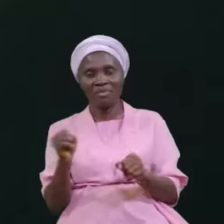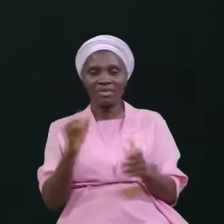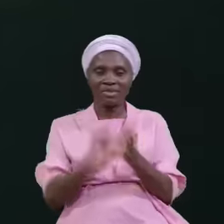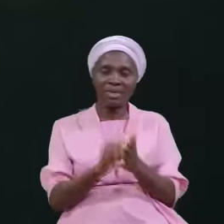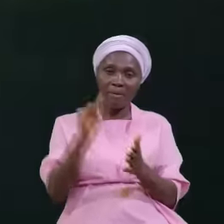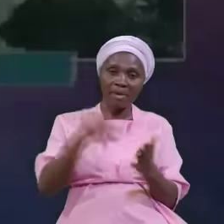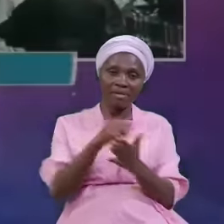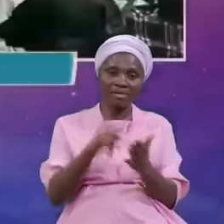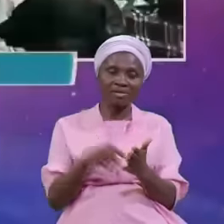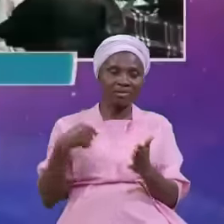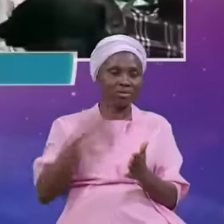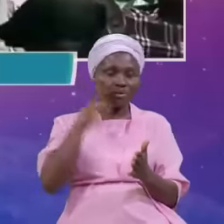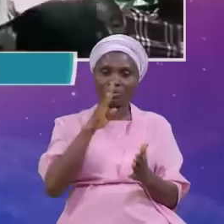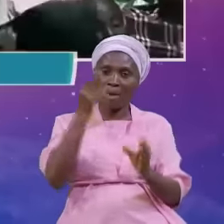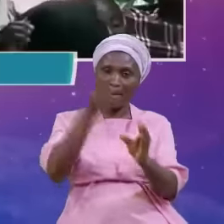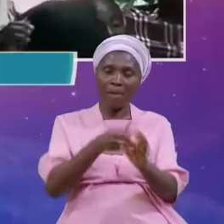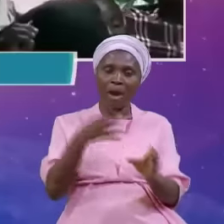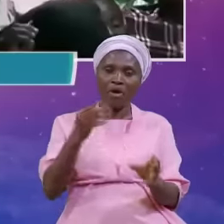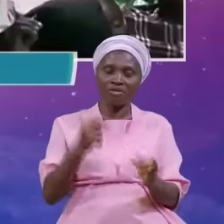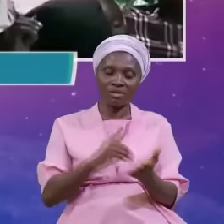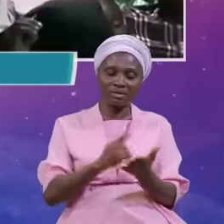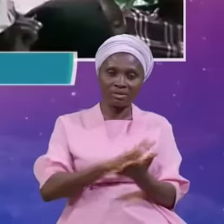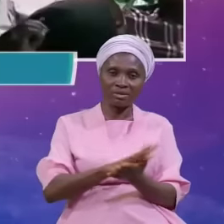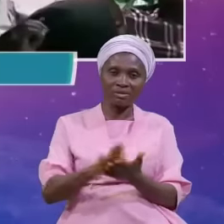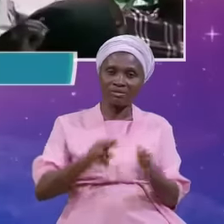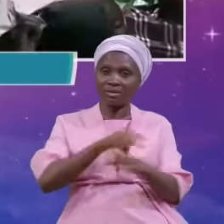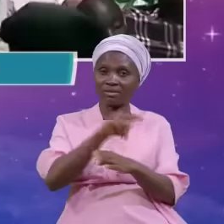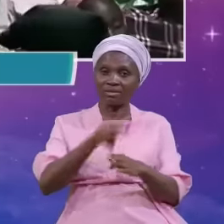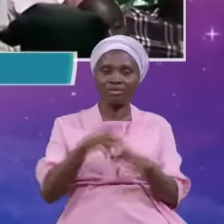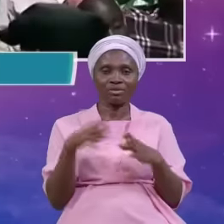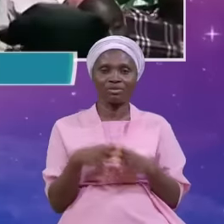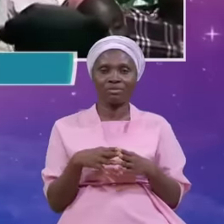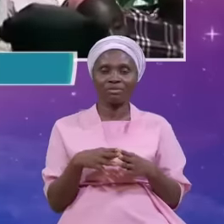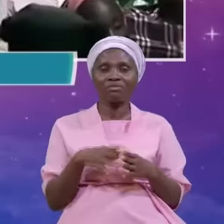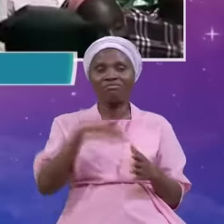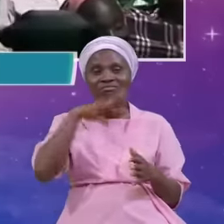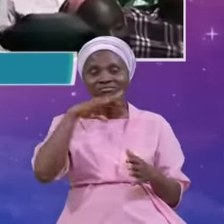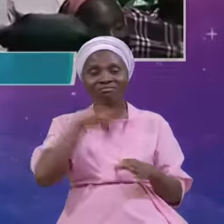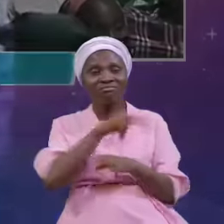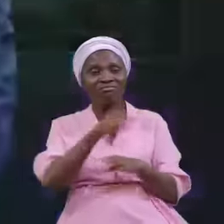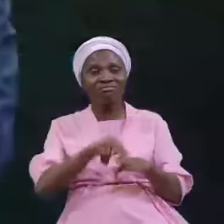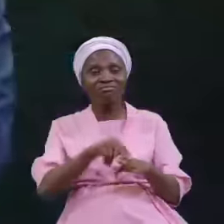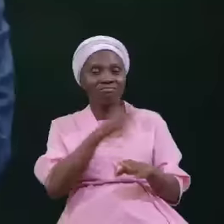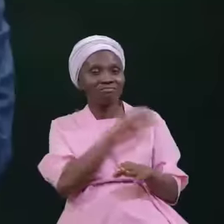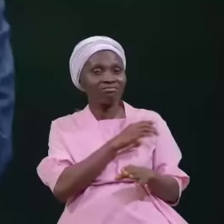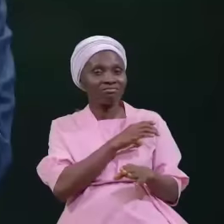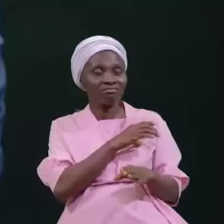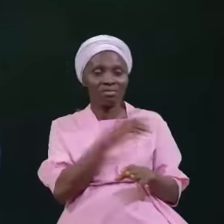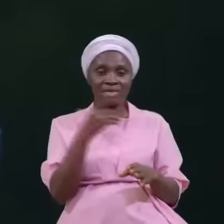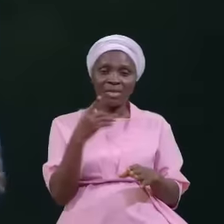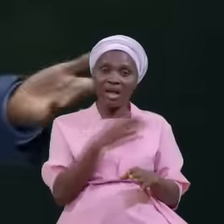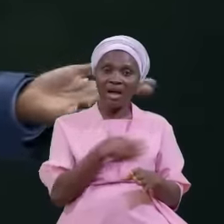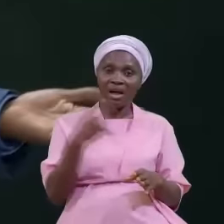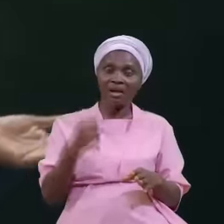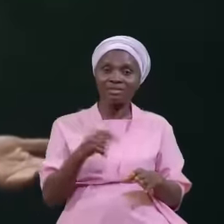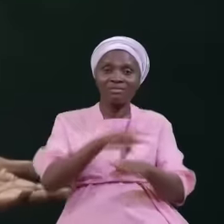divine nature. The defiled nature and the nature of the